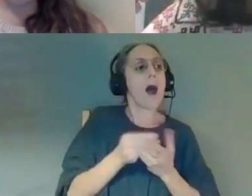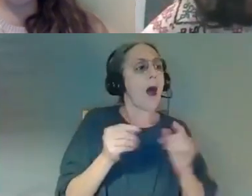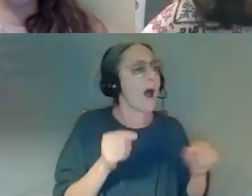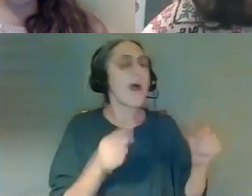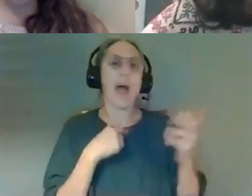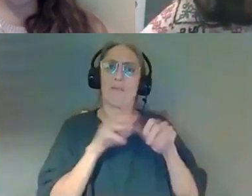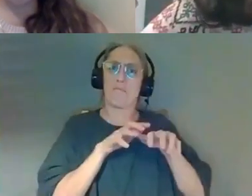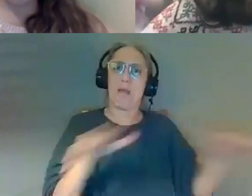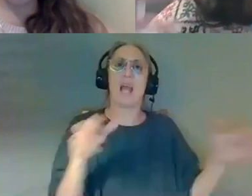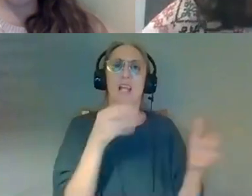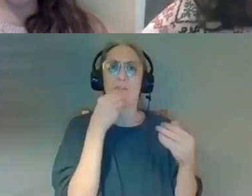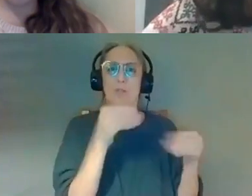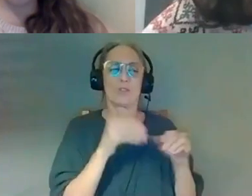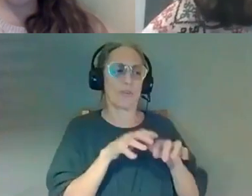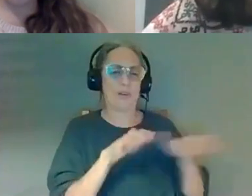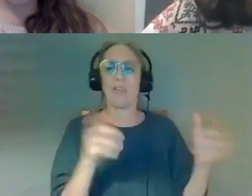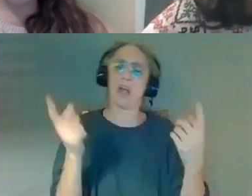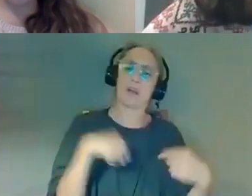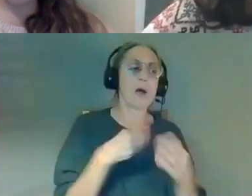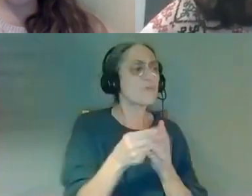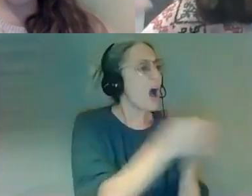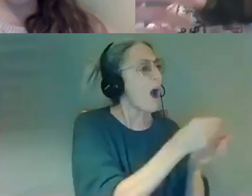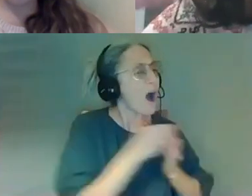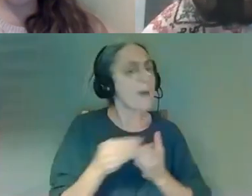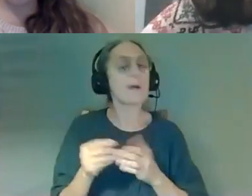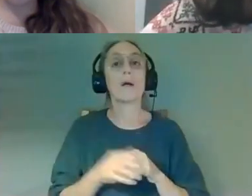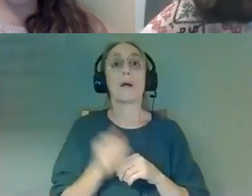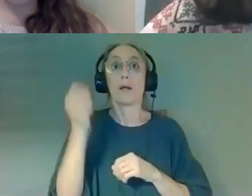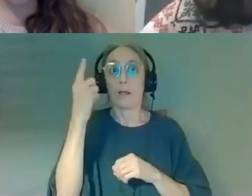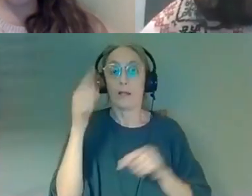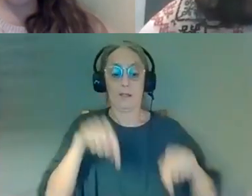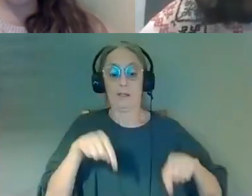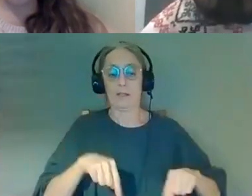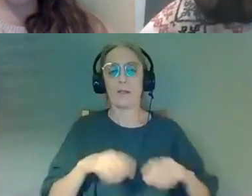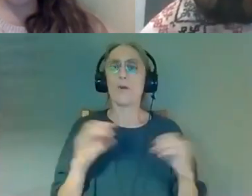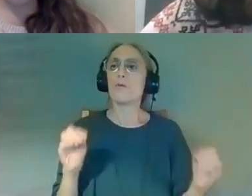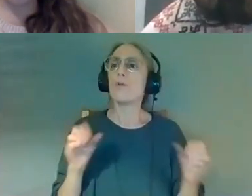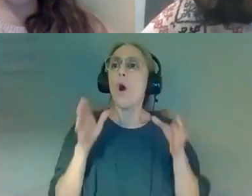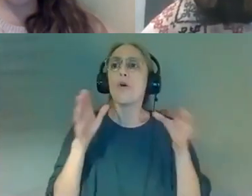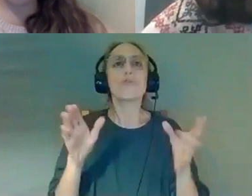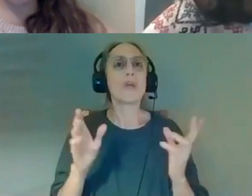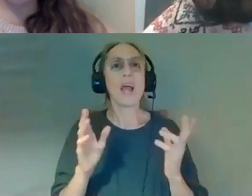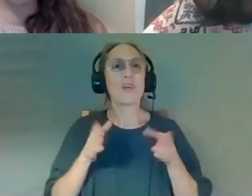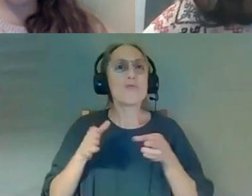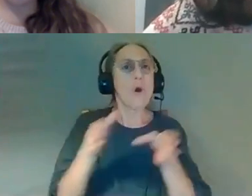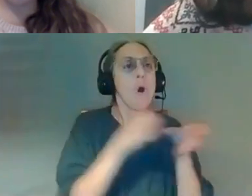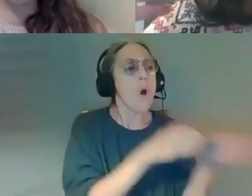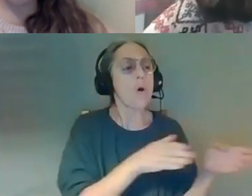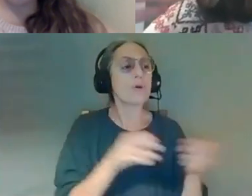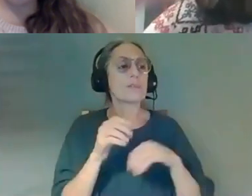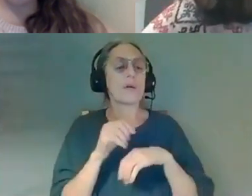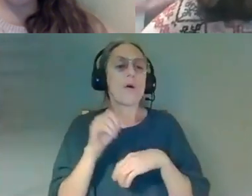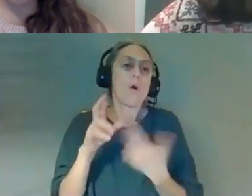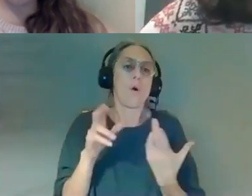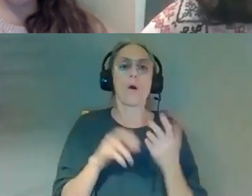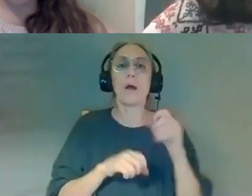so there's not great roads or bike lanes or even sidewalks between the two neighborhoods, right?